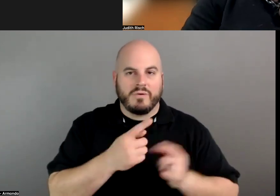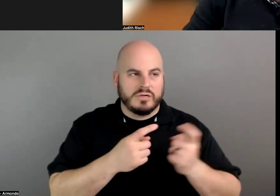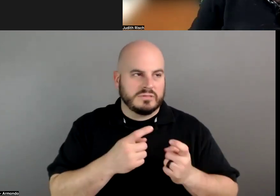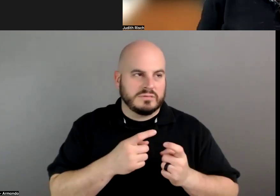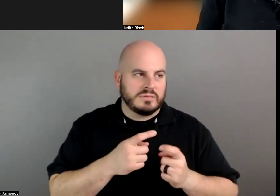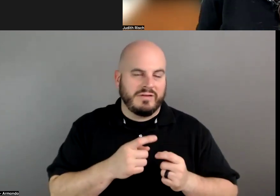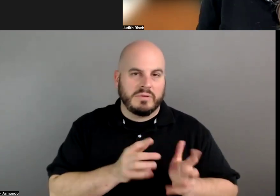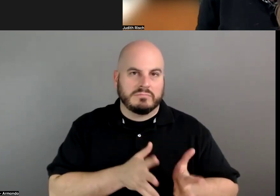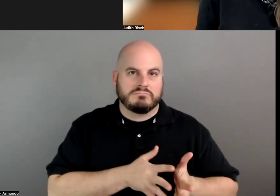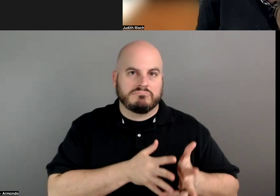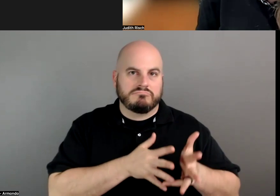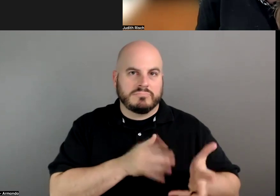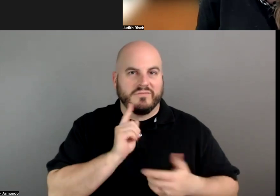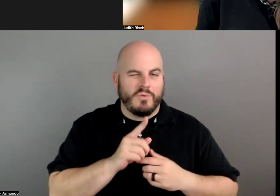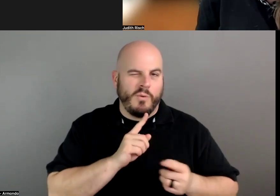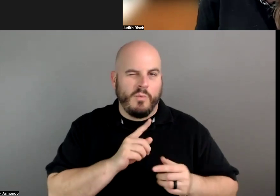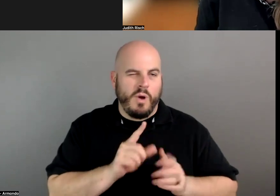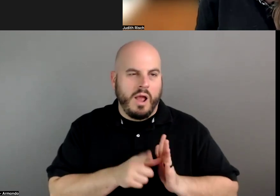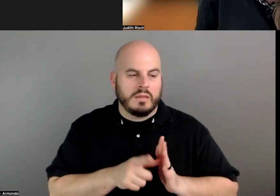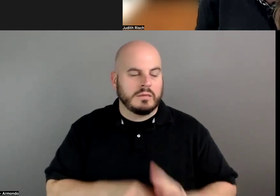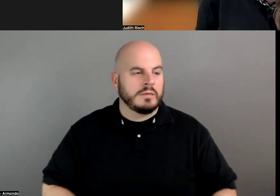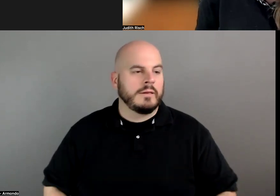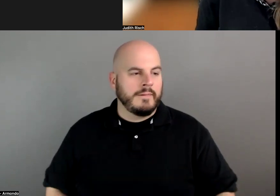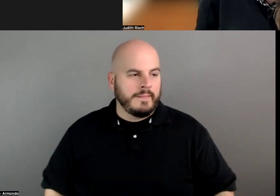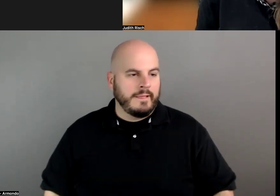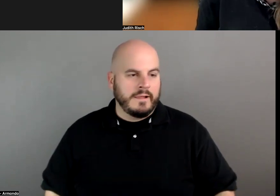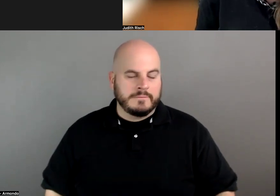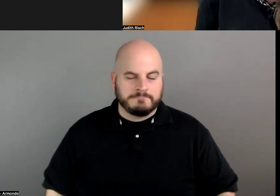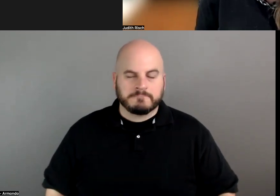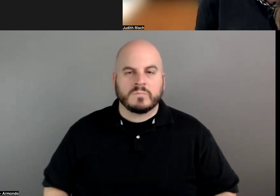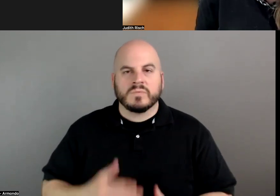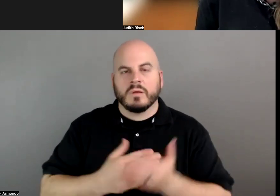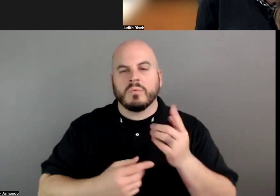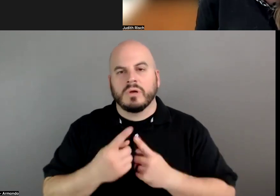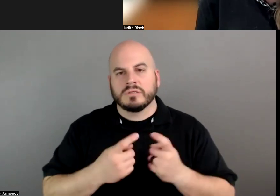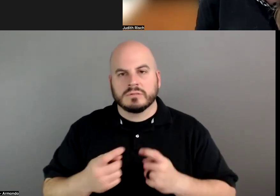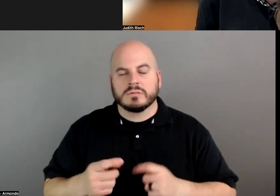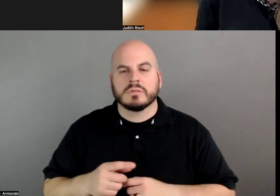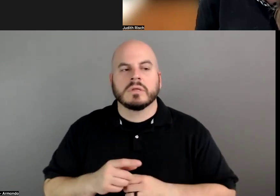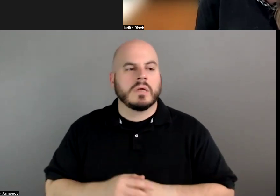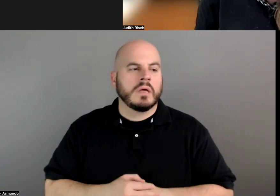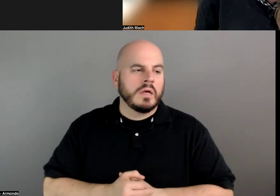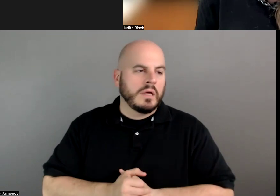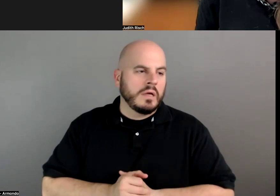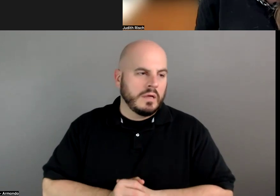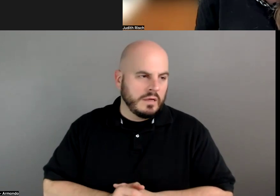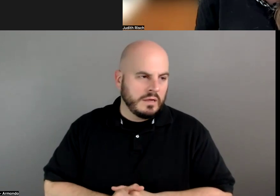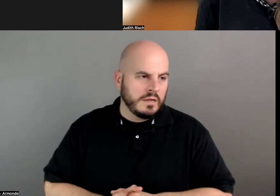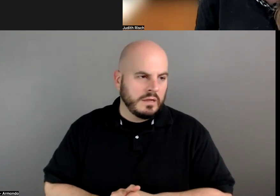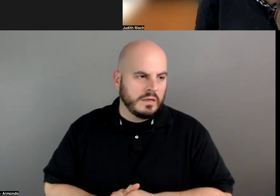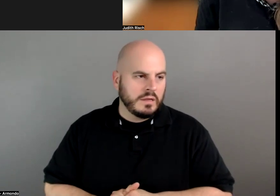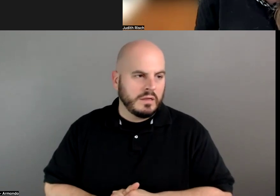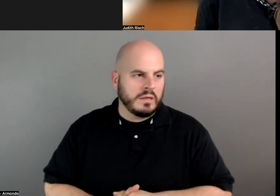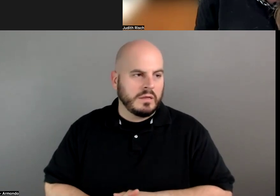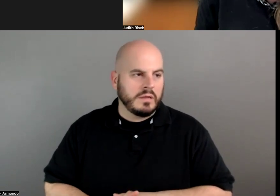lying in wait for a while. There was some questions about moving, sorry, I'm trying